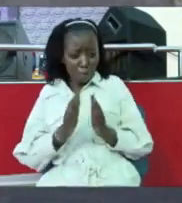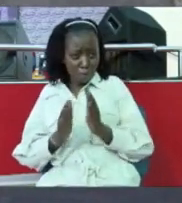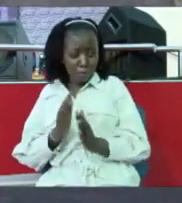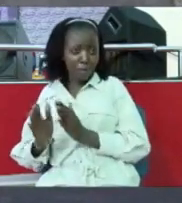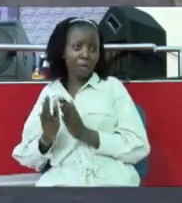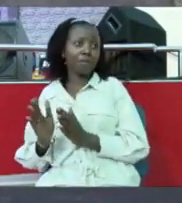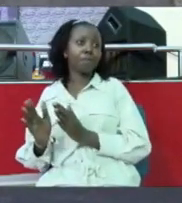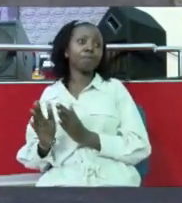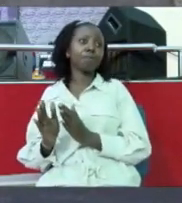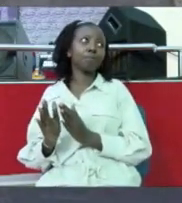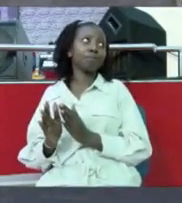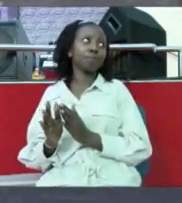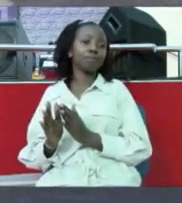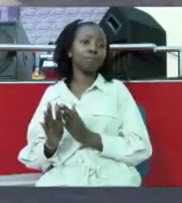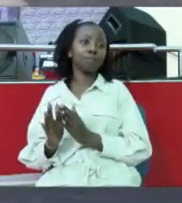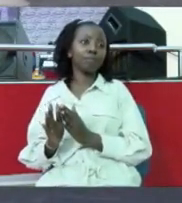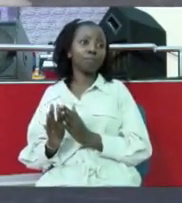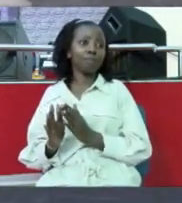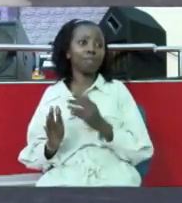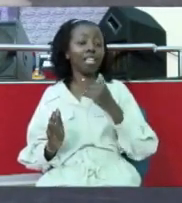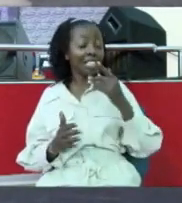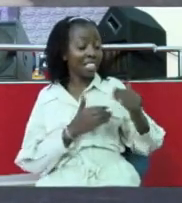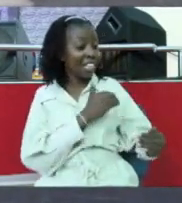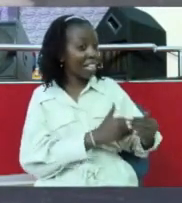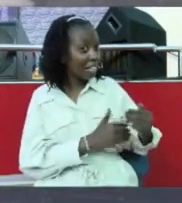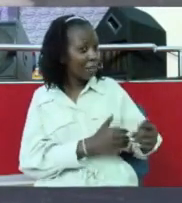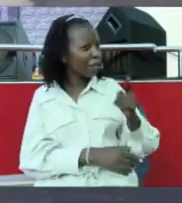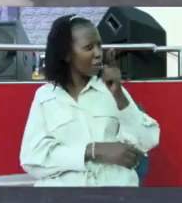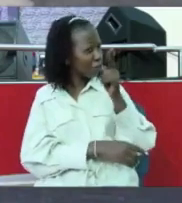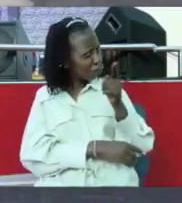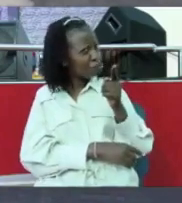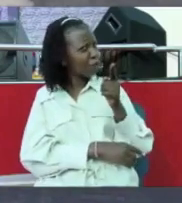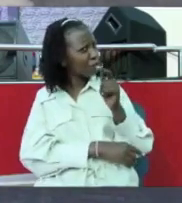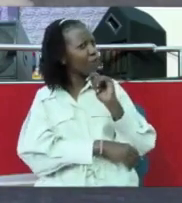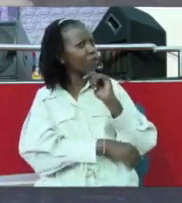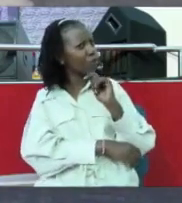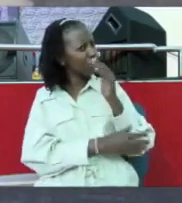nimejiandaa. Jirani yako mwambie, "Uwe kweli?"